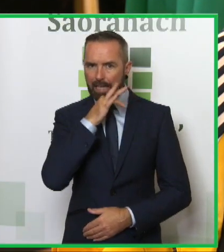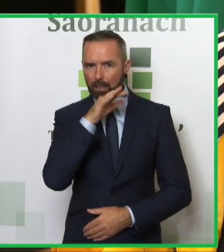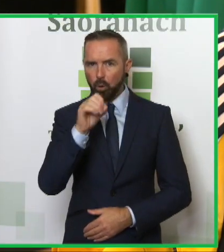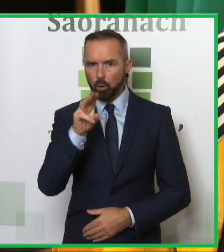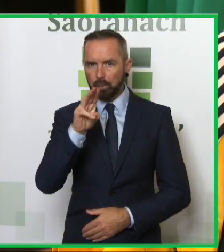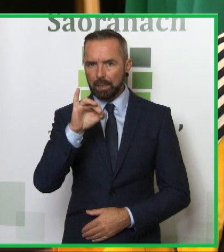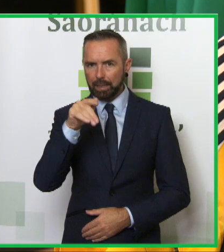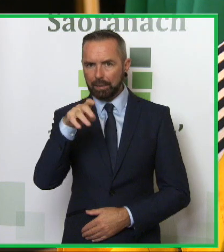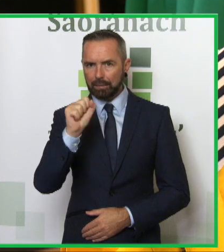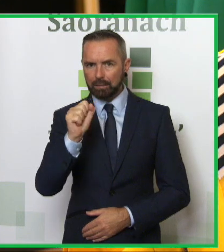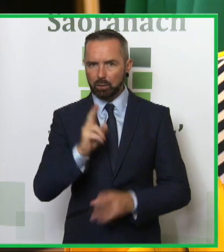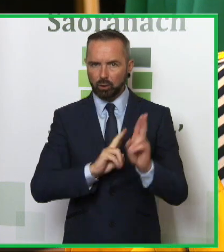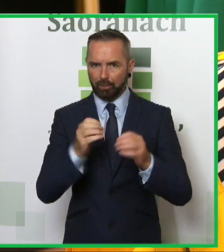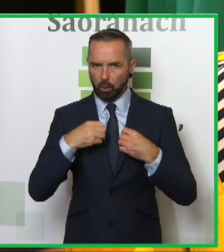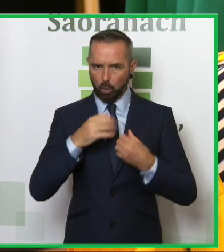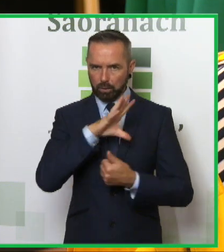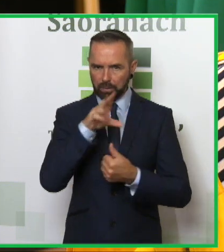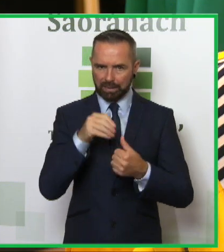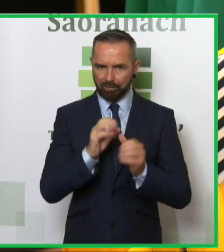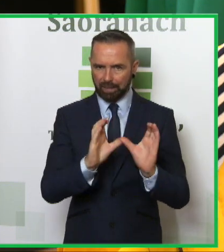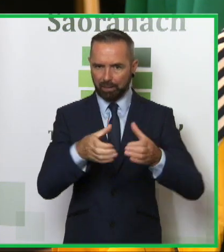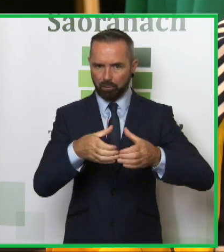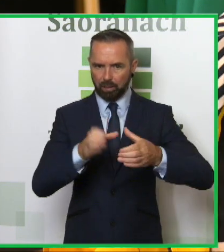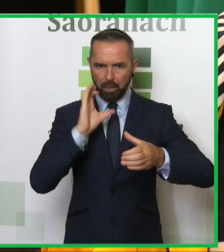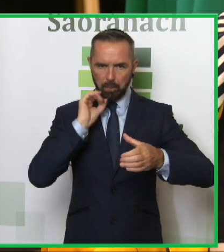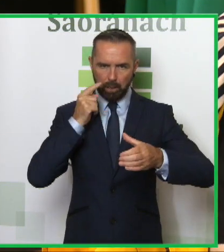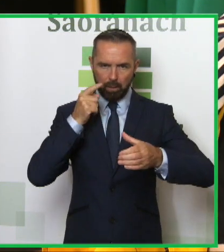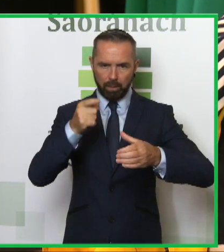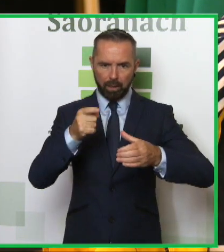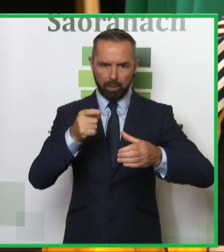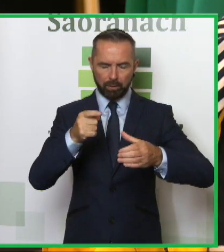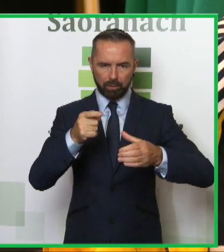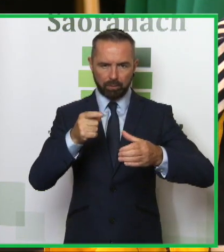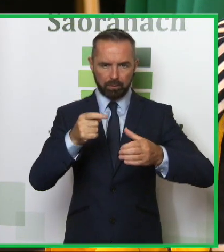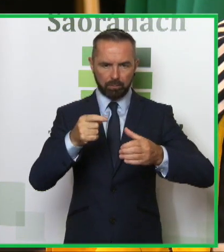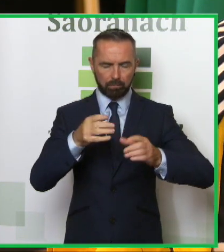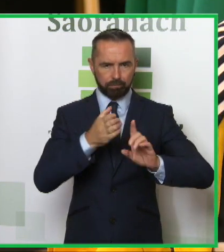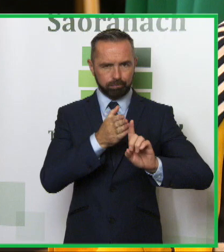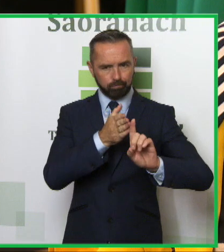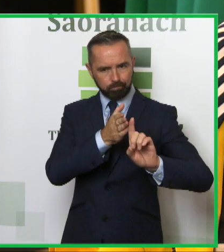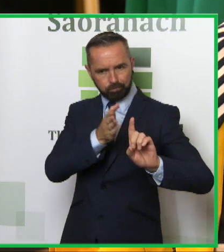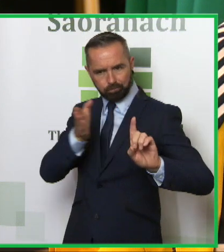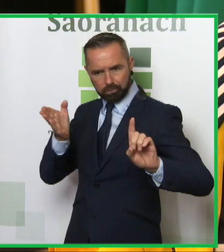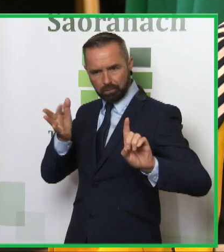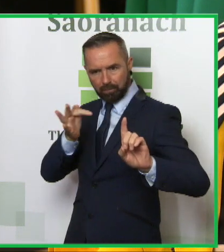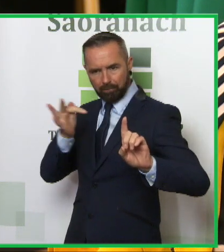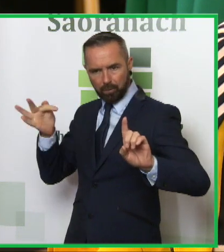drugs should be kind of given their own specific categories because they are completely divorced from the others.